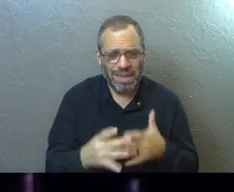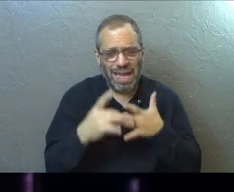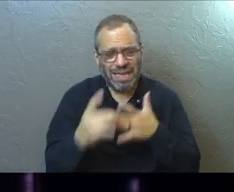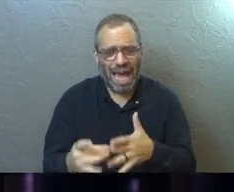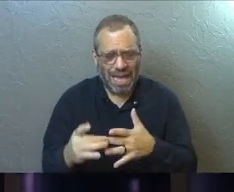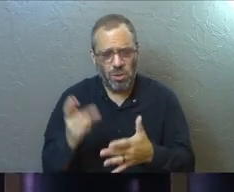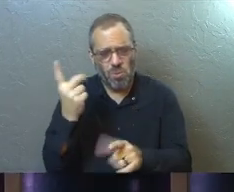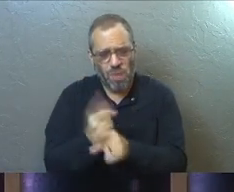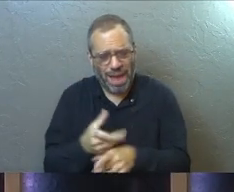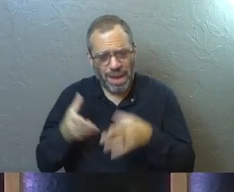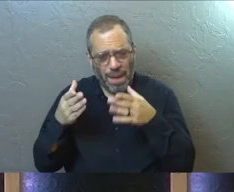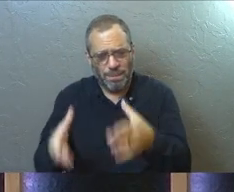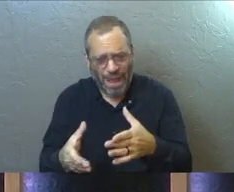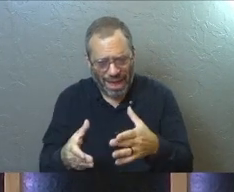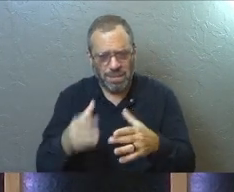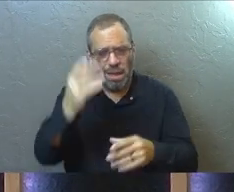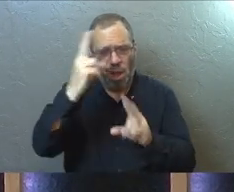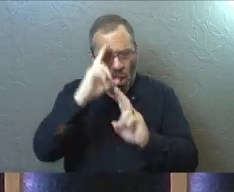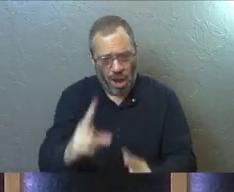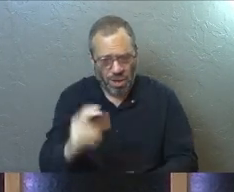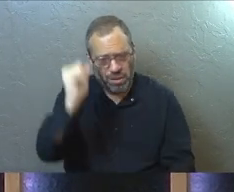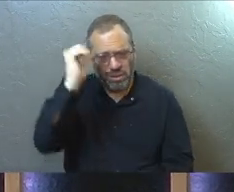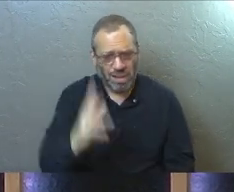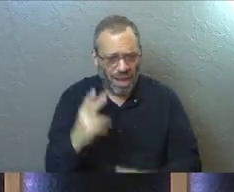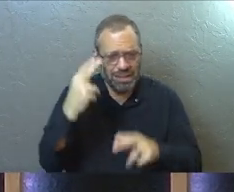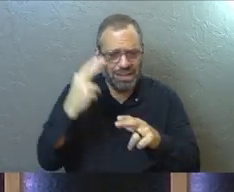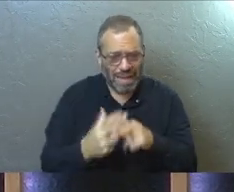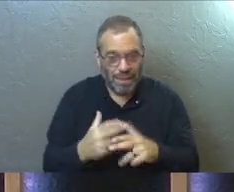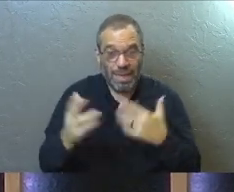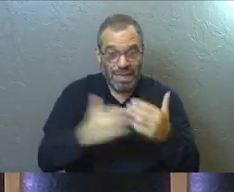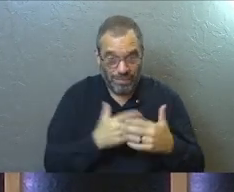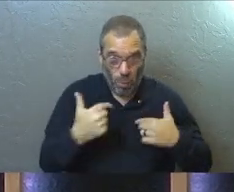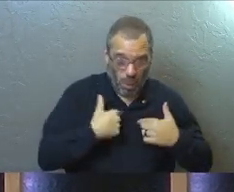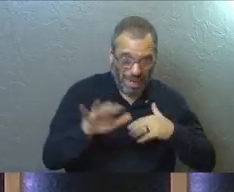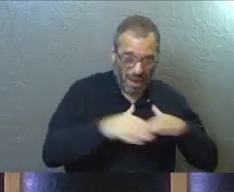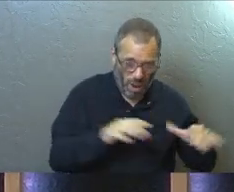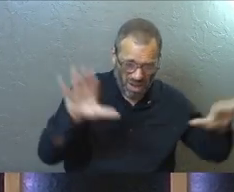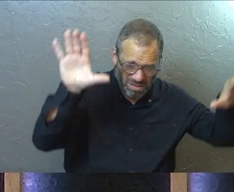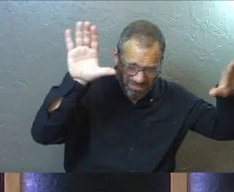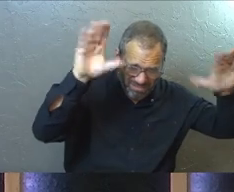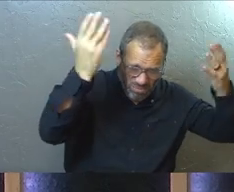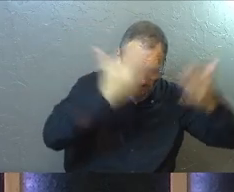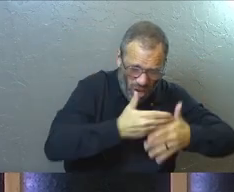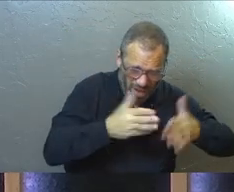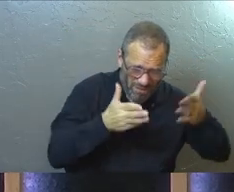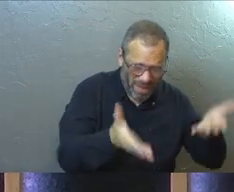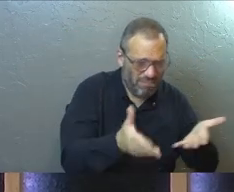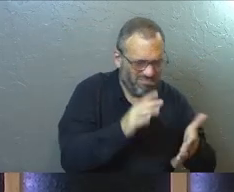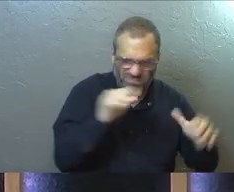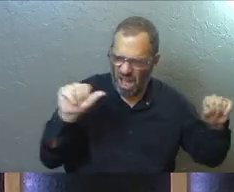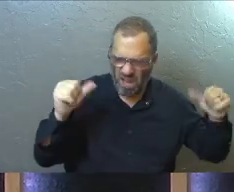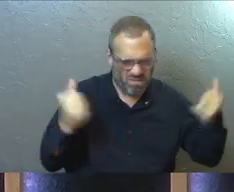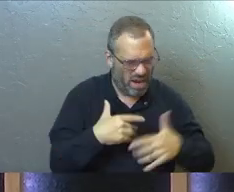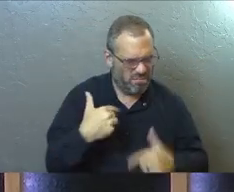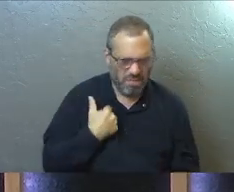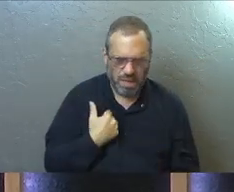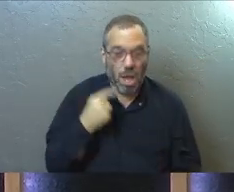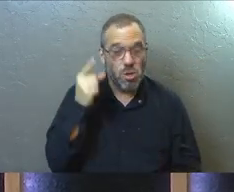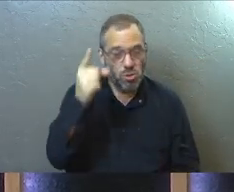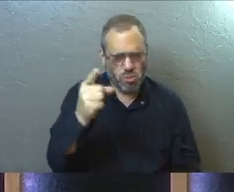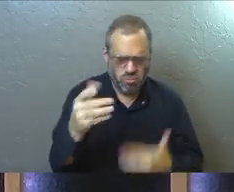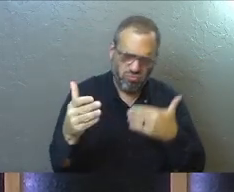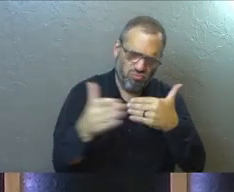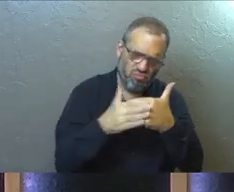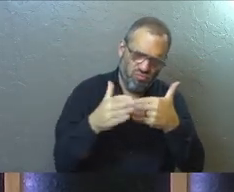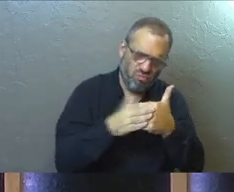me along right paths, bringing honor to God's name. Even when I walk through the darkest valley, I will not be afraid, for you